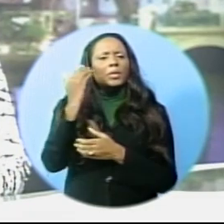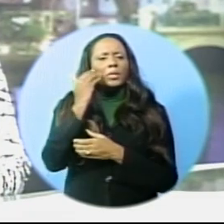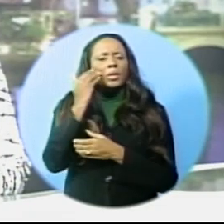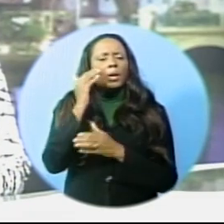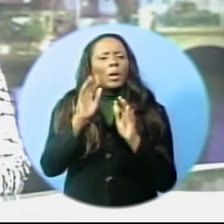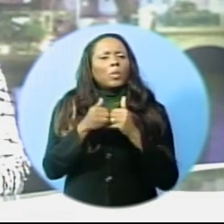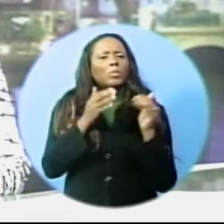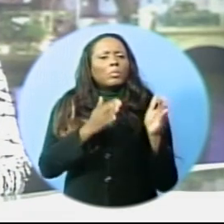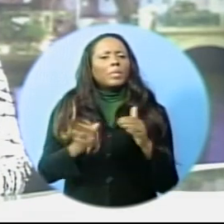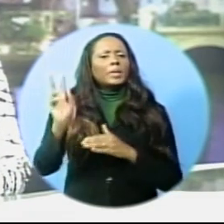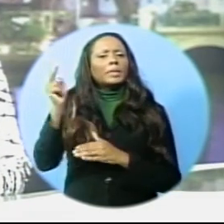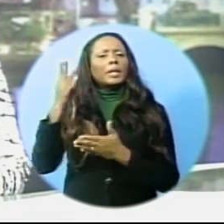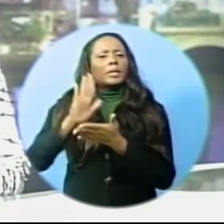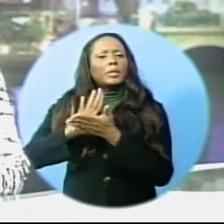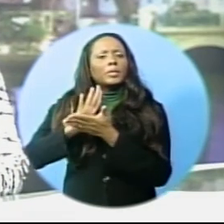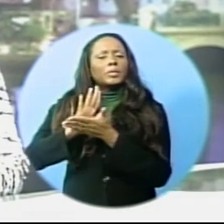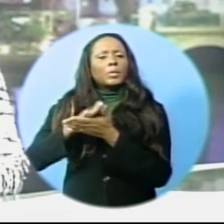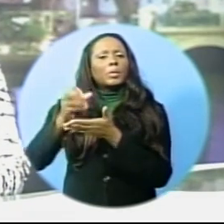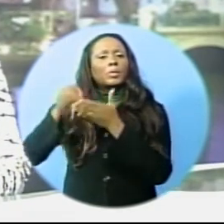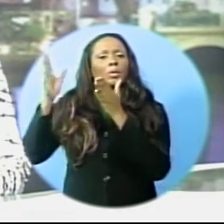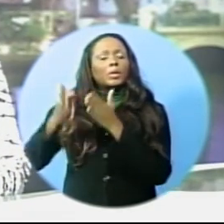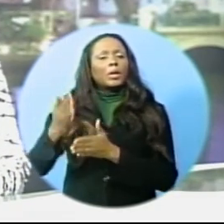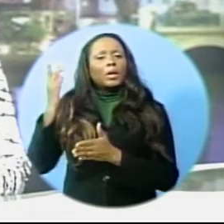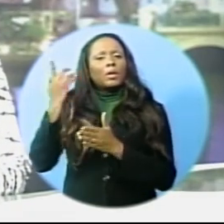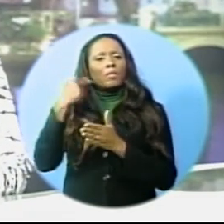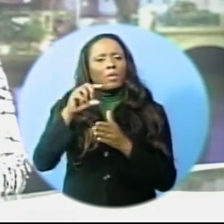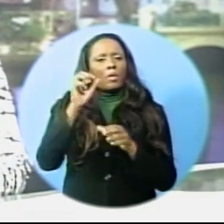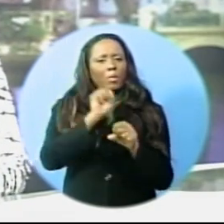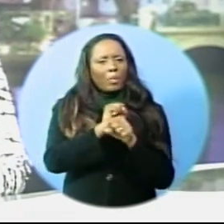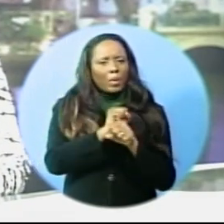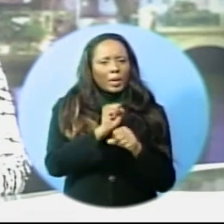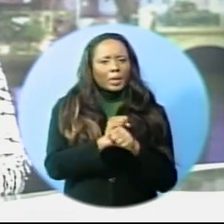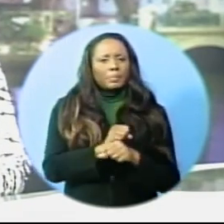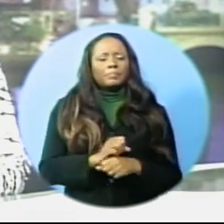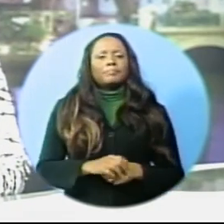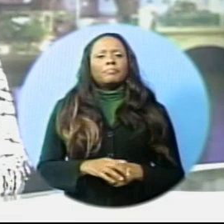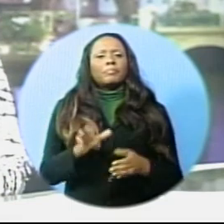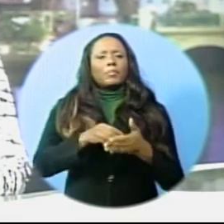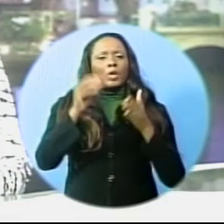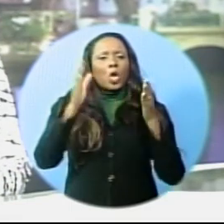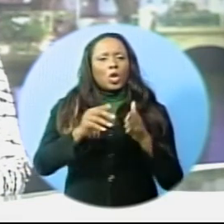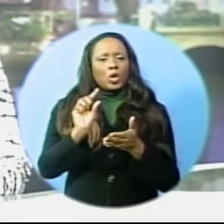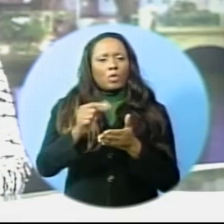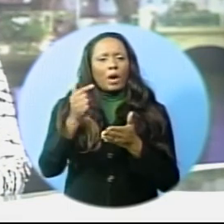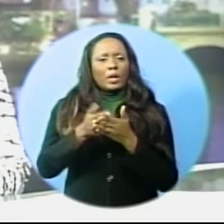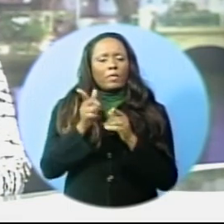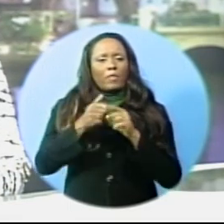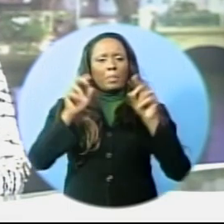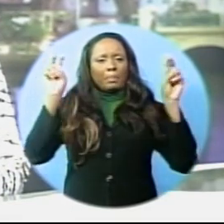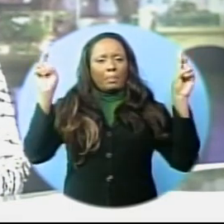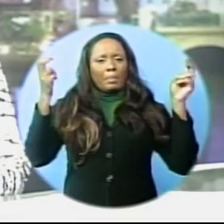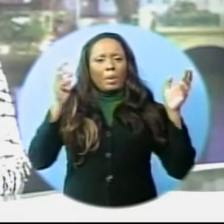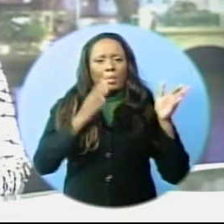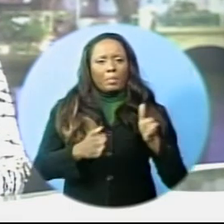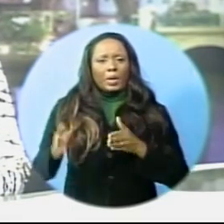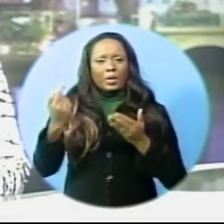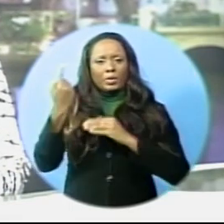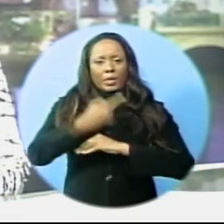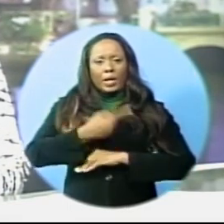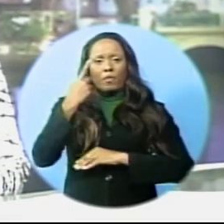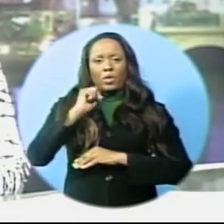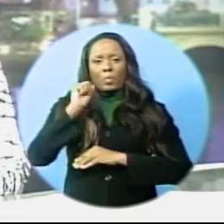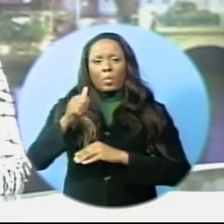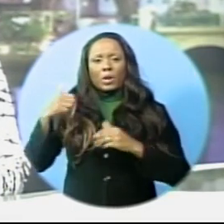for preparing secondary school students for the world of work, and the students who graduated the Preparing Today for Tomorrow's